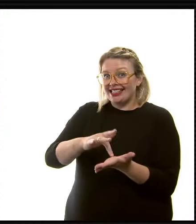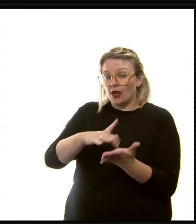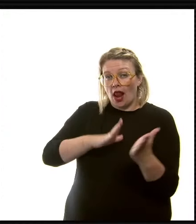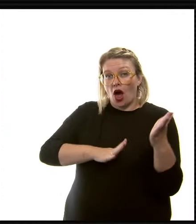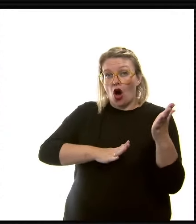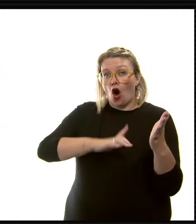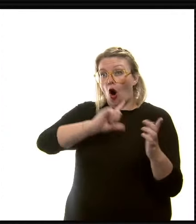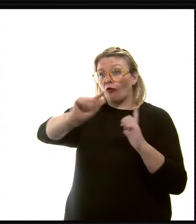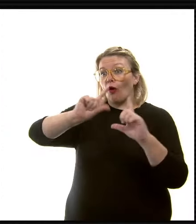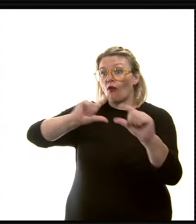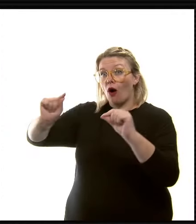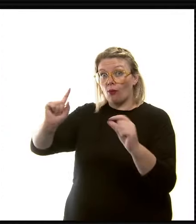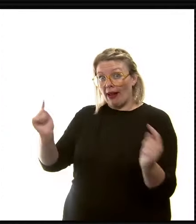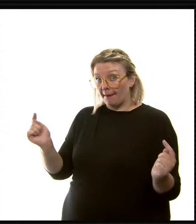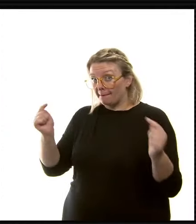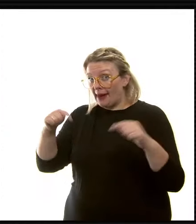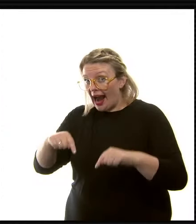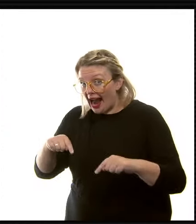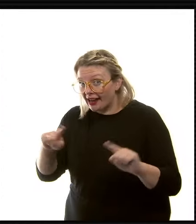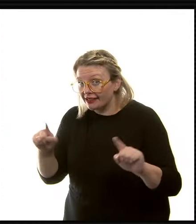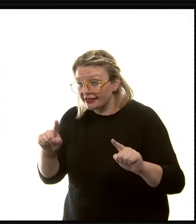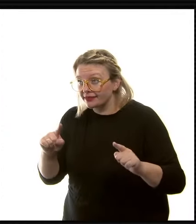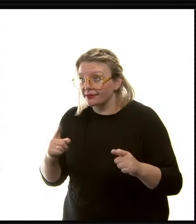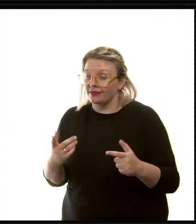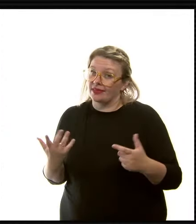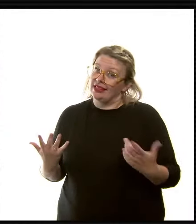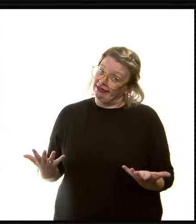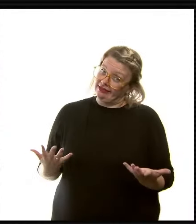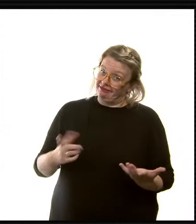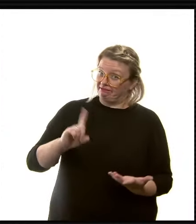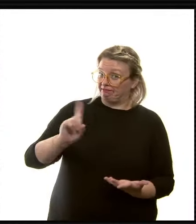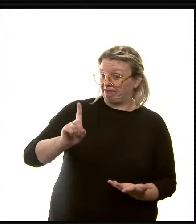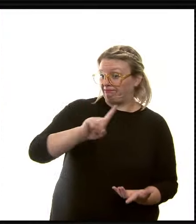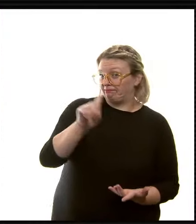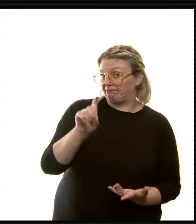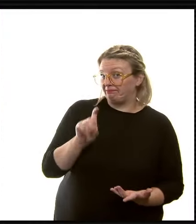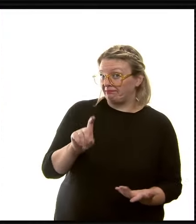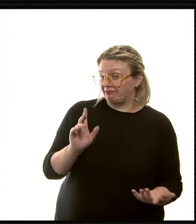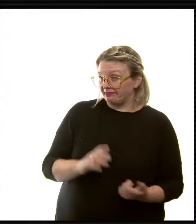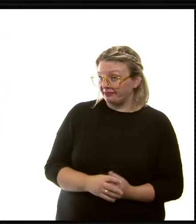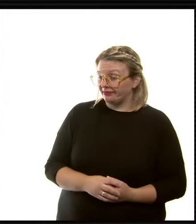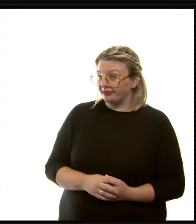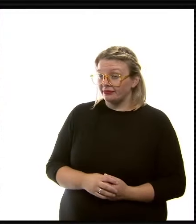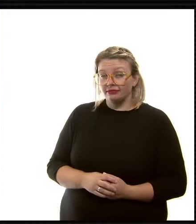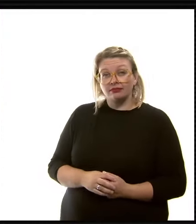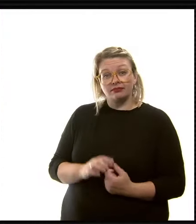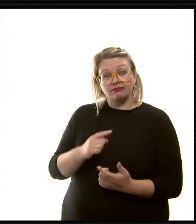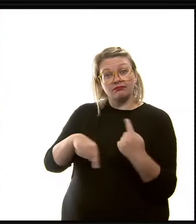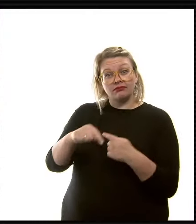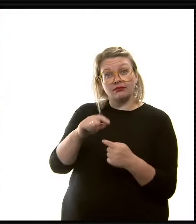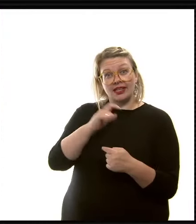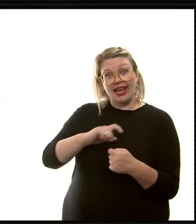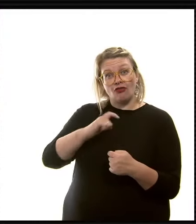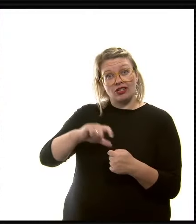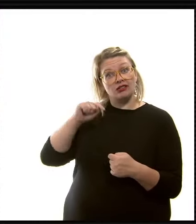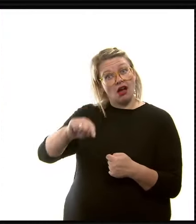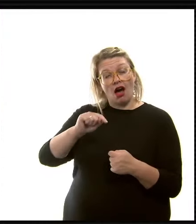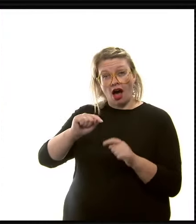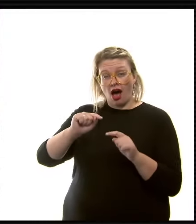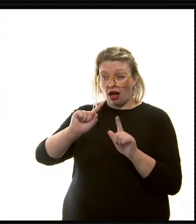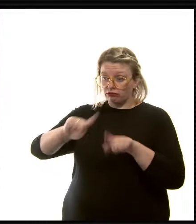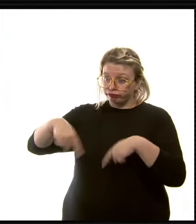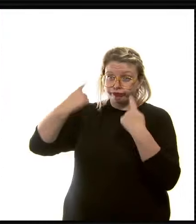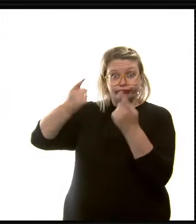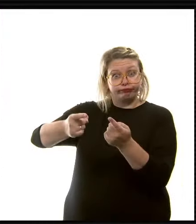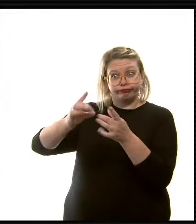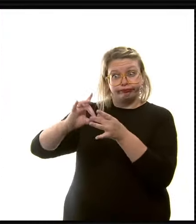right? Or maybe not. Well, that is the big question. You know, these 5 characters, they have been central to our universe